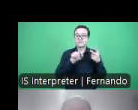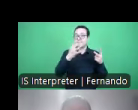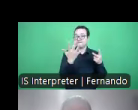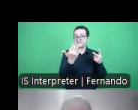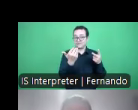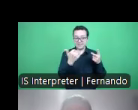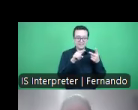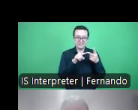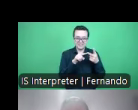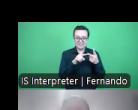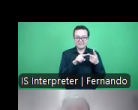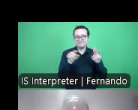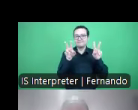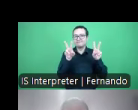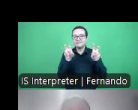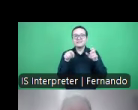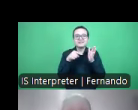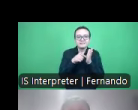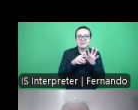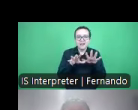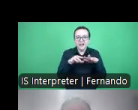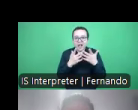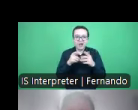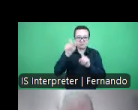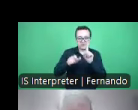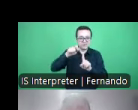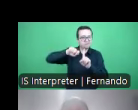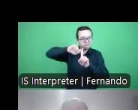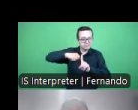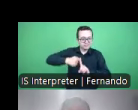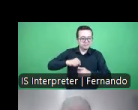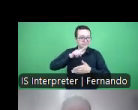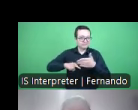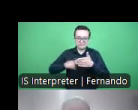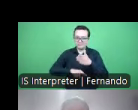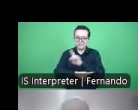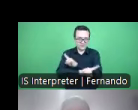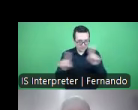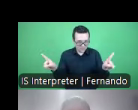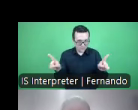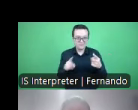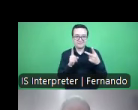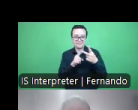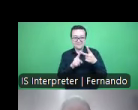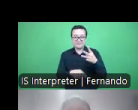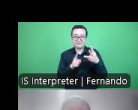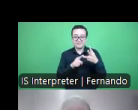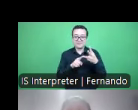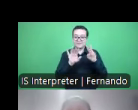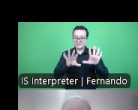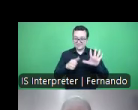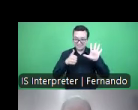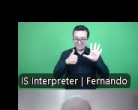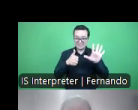dengan And tegas then menemukan we kasus-kasus clearly penyiksaan di found panti-panti cases rehabilitasi atau of tortures in social these